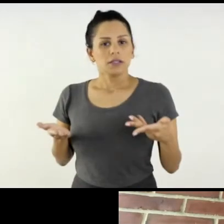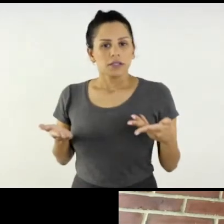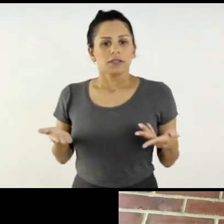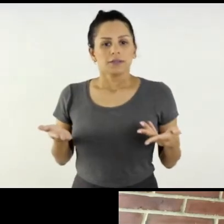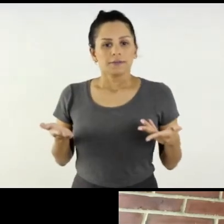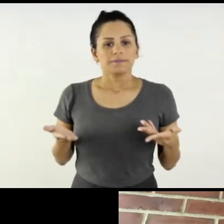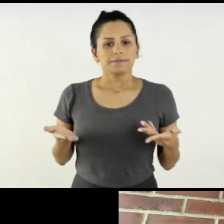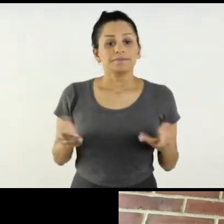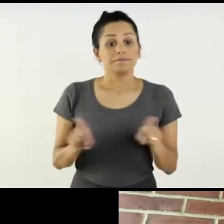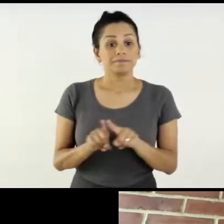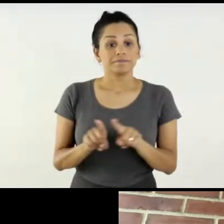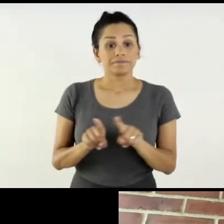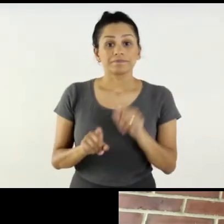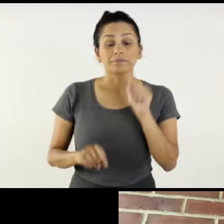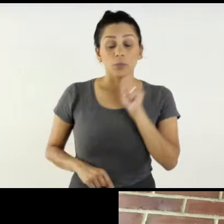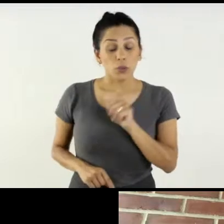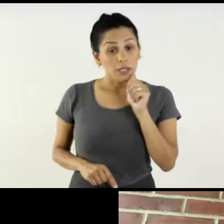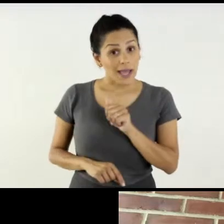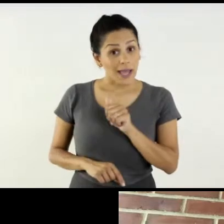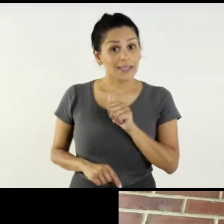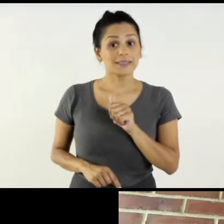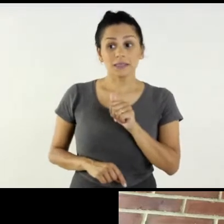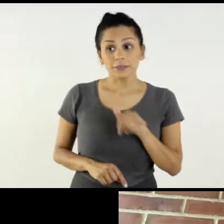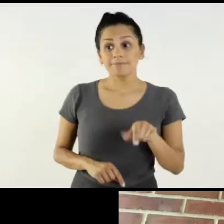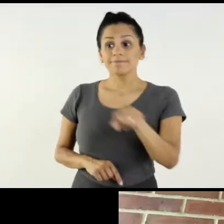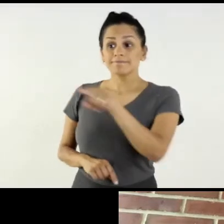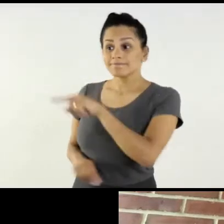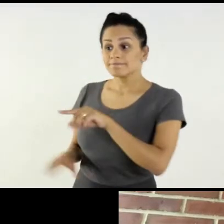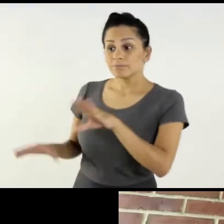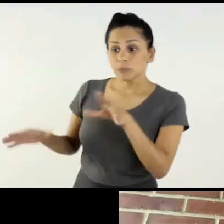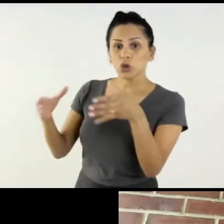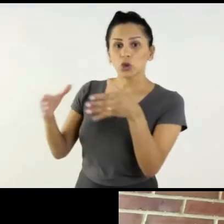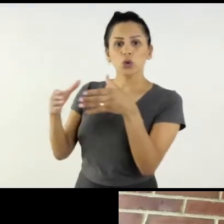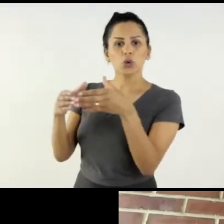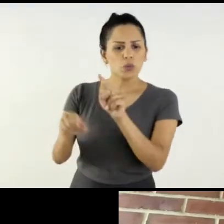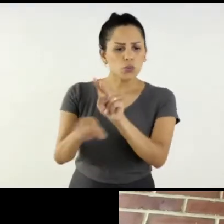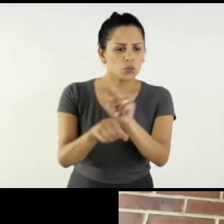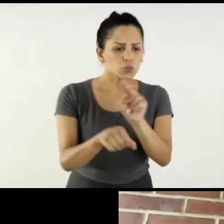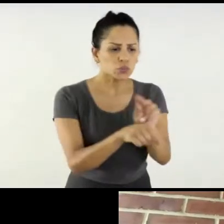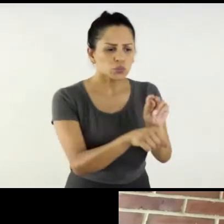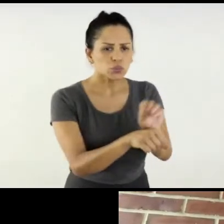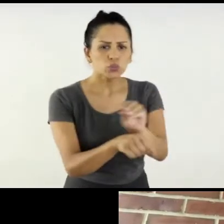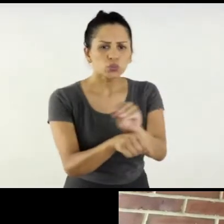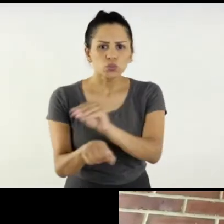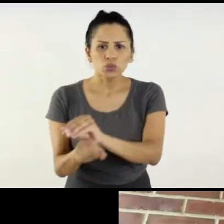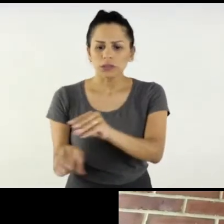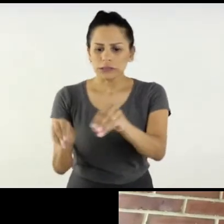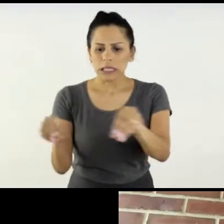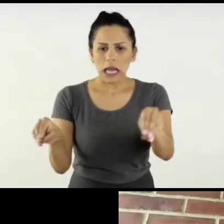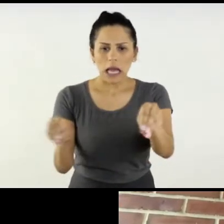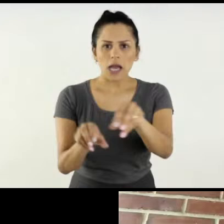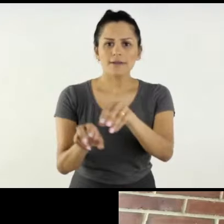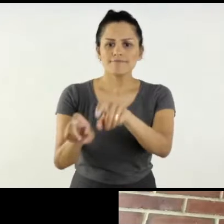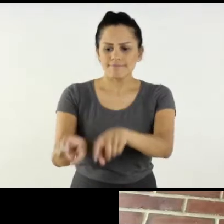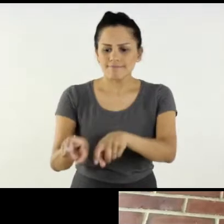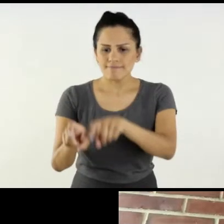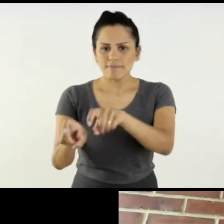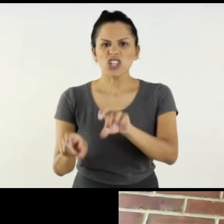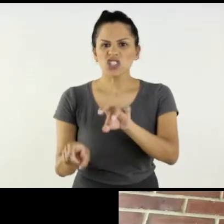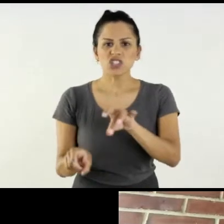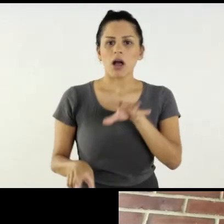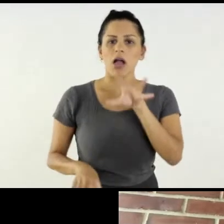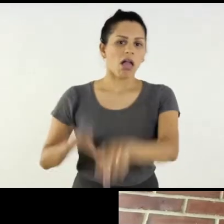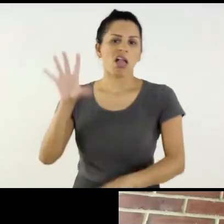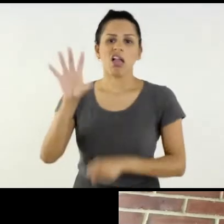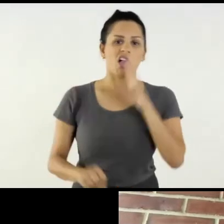and care for the land rather than extract resources from it or change it, their founding was still part